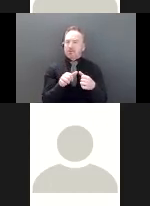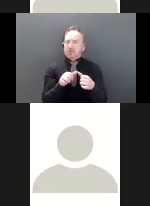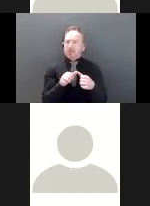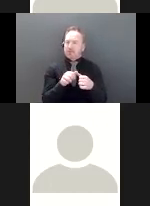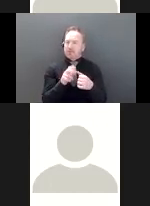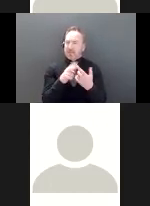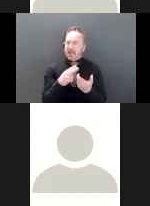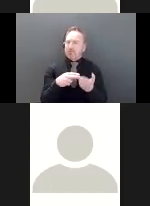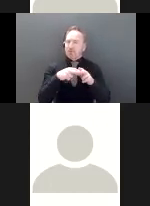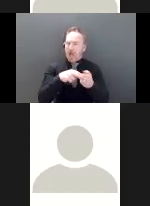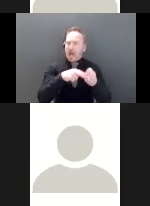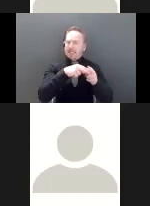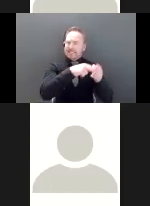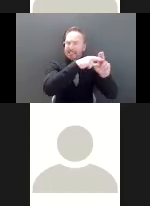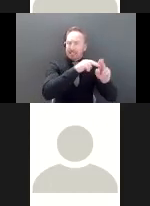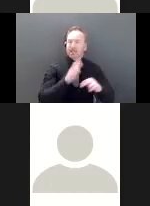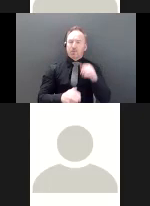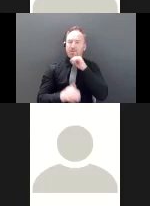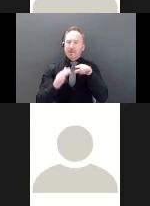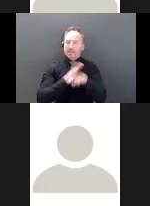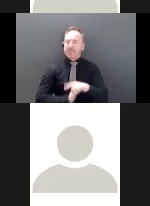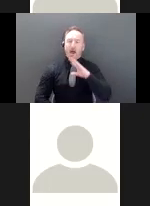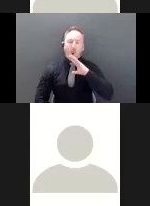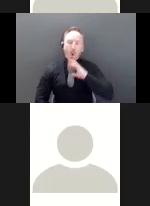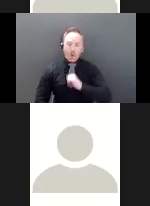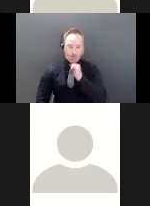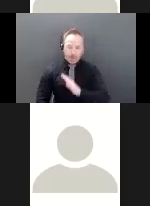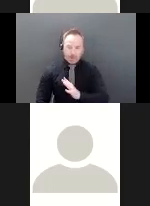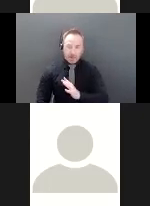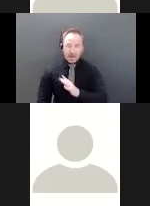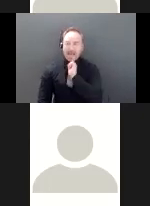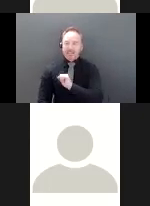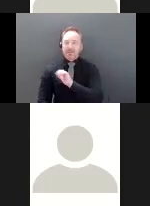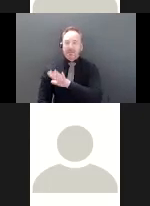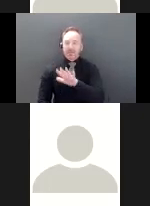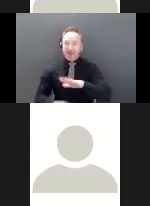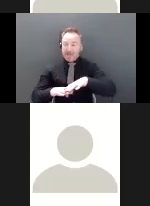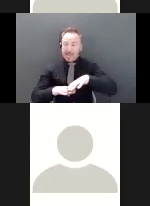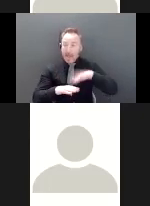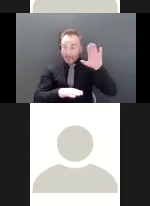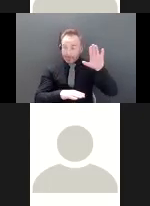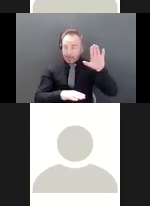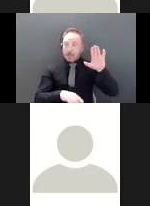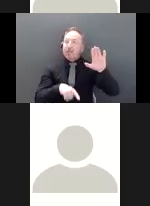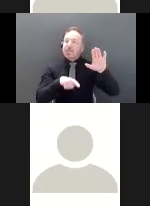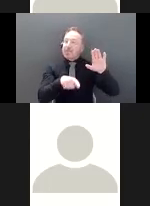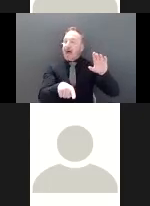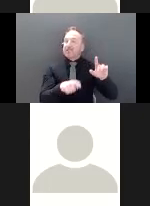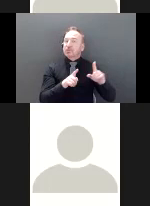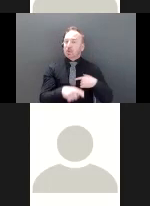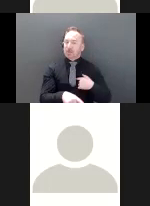of femicides of older women. So older women ages 55 and older continue to be at the greatest risk